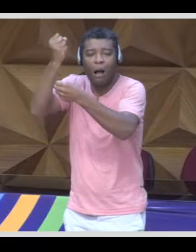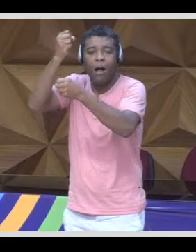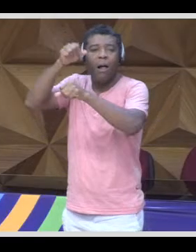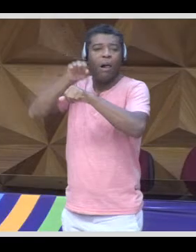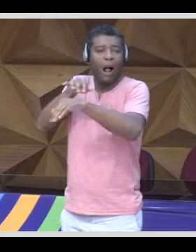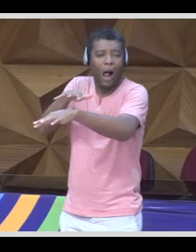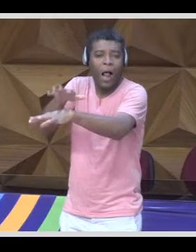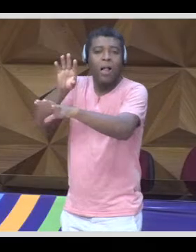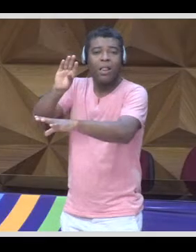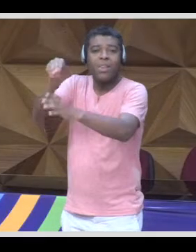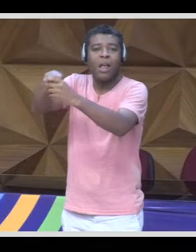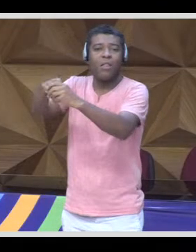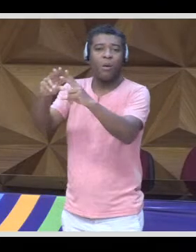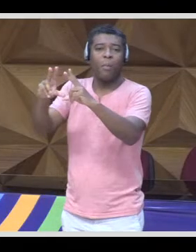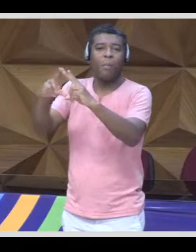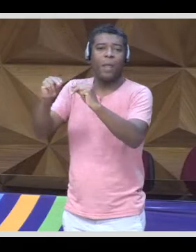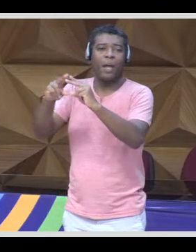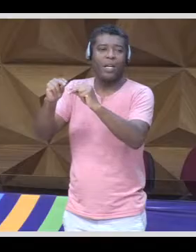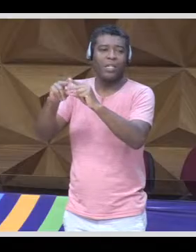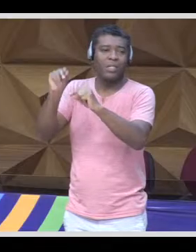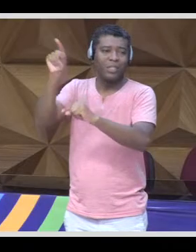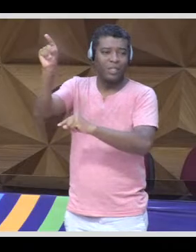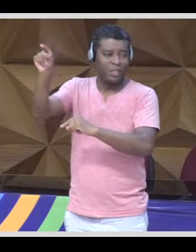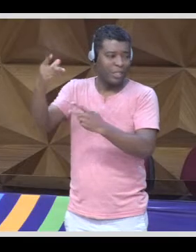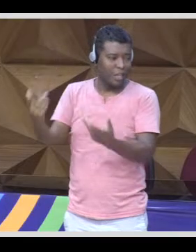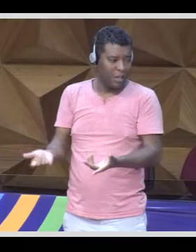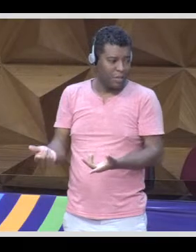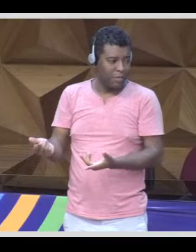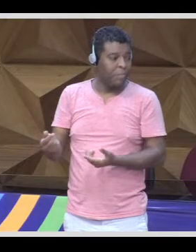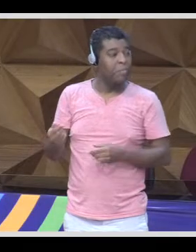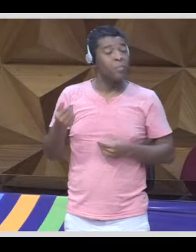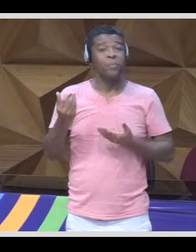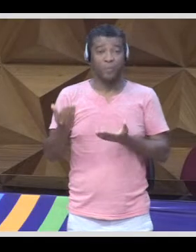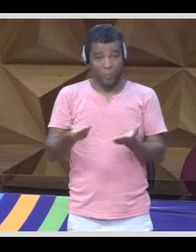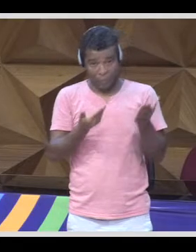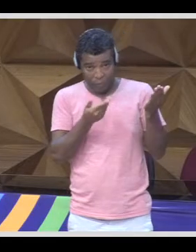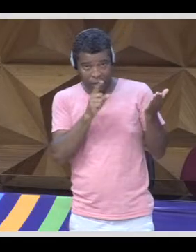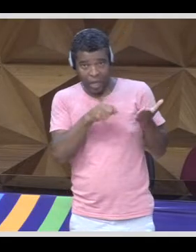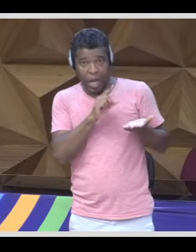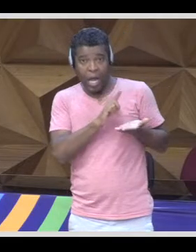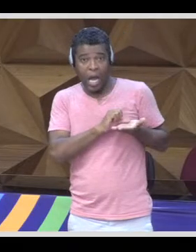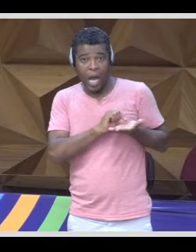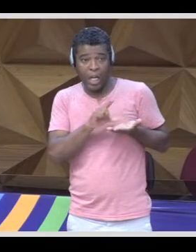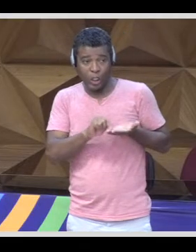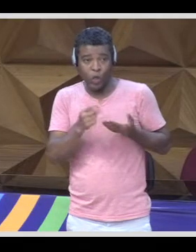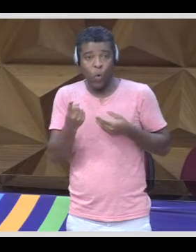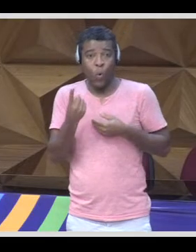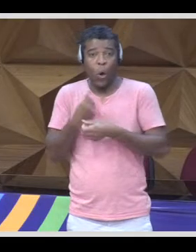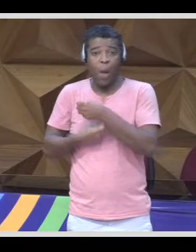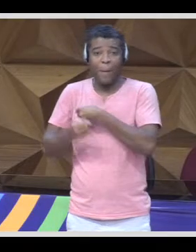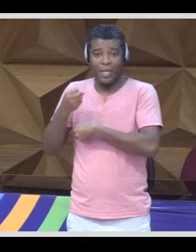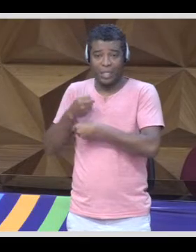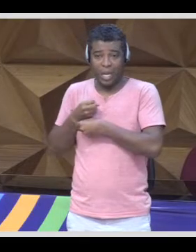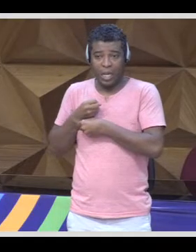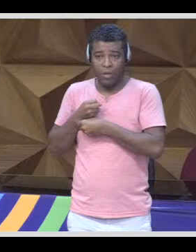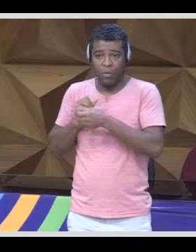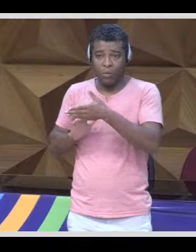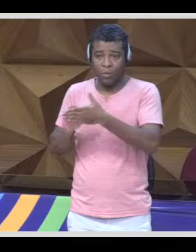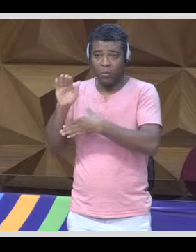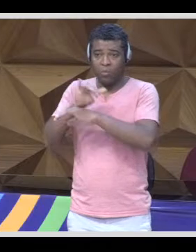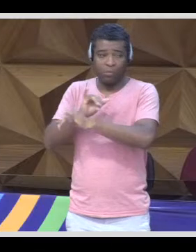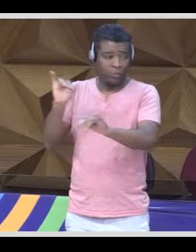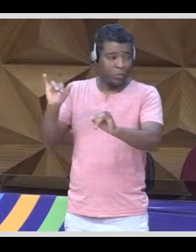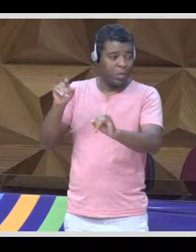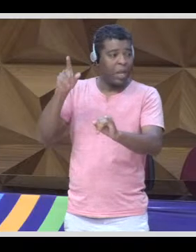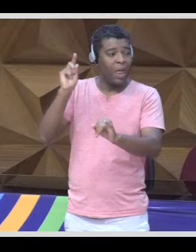last year, where we looked into public, politically oriented Telegram groups during the election, during the 2 rounds, and during the